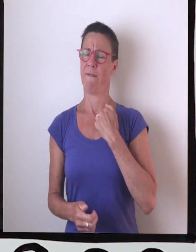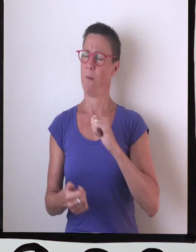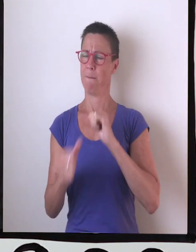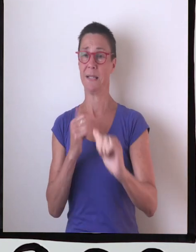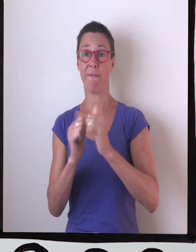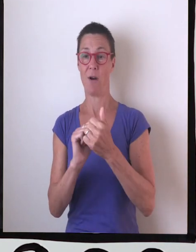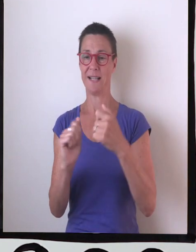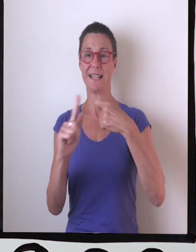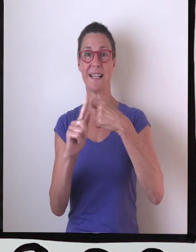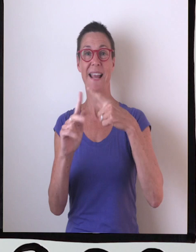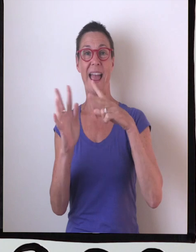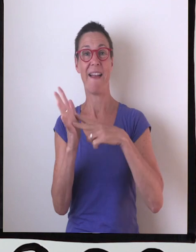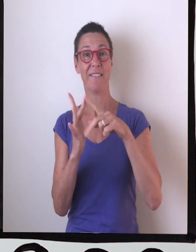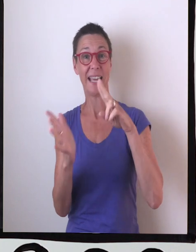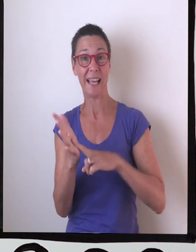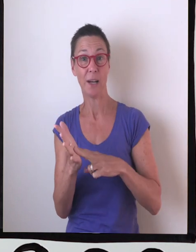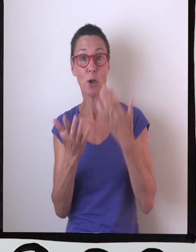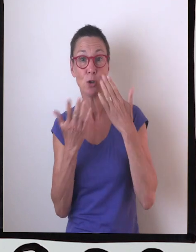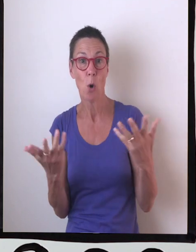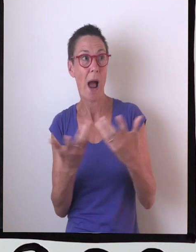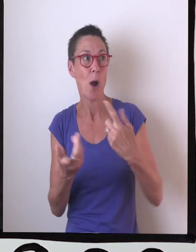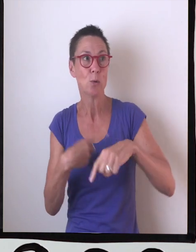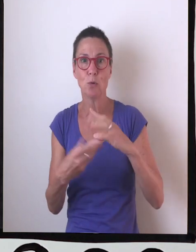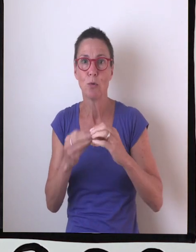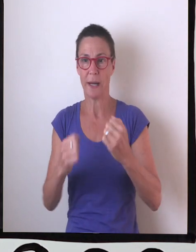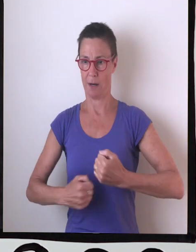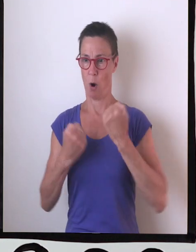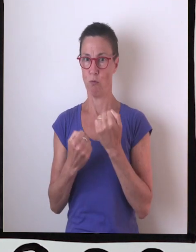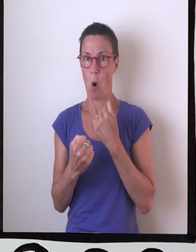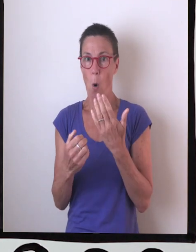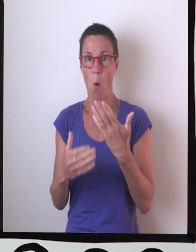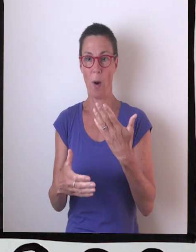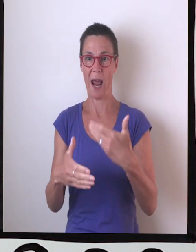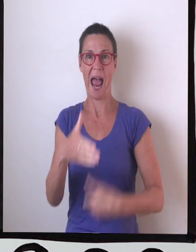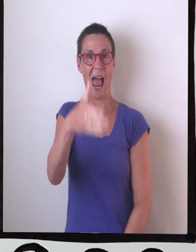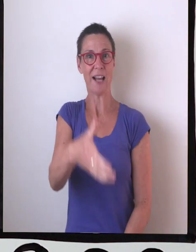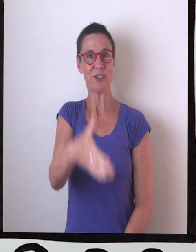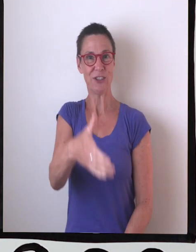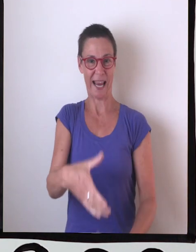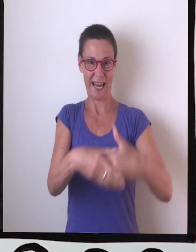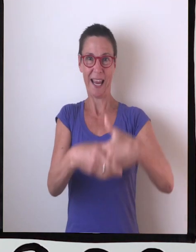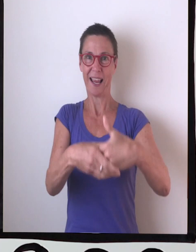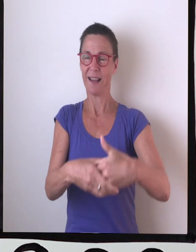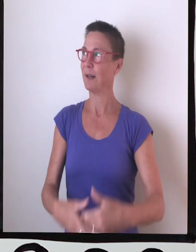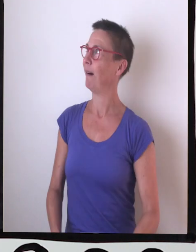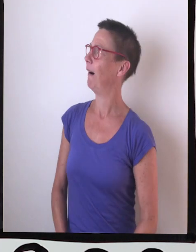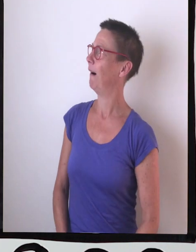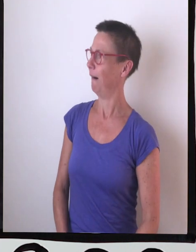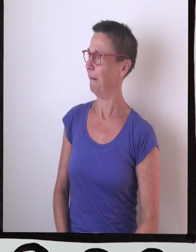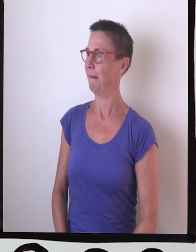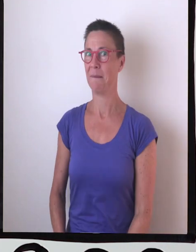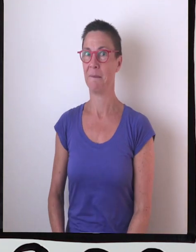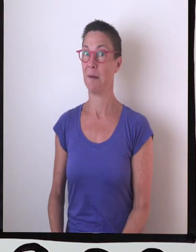of our best friends, Kevin, showing us how to create our own handshake! Great! Well,